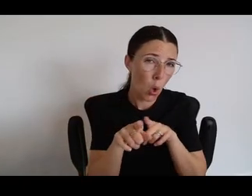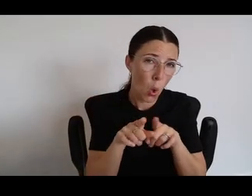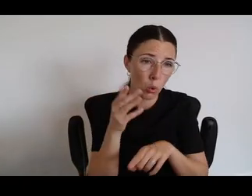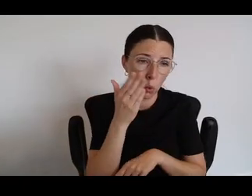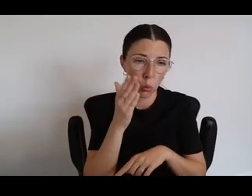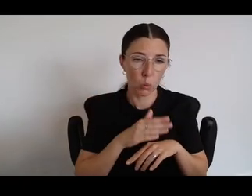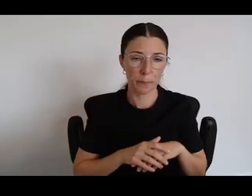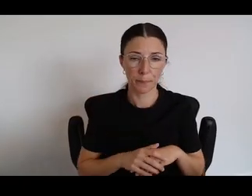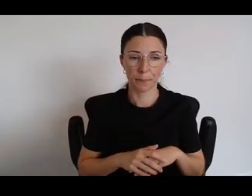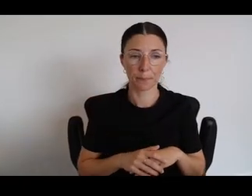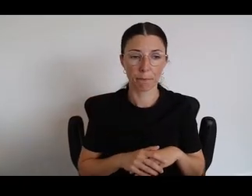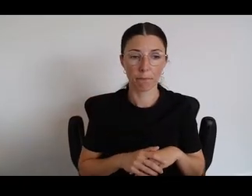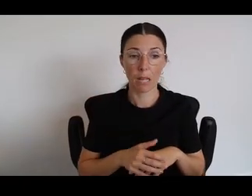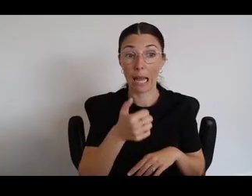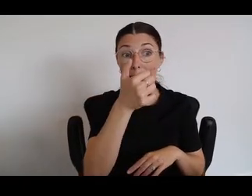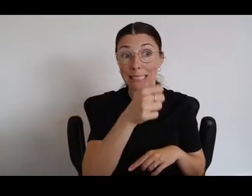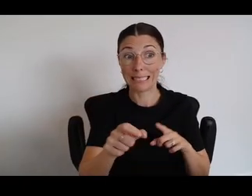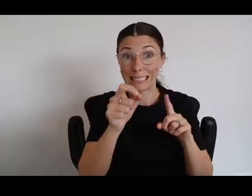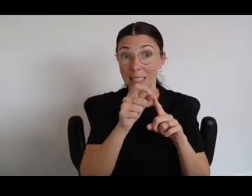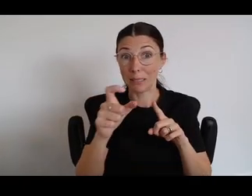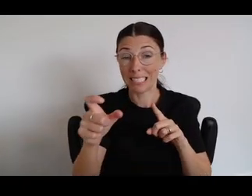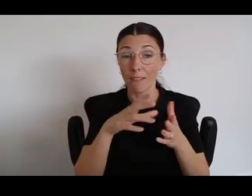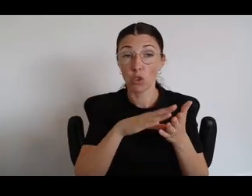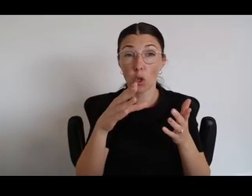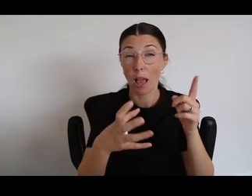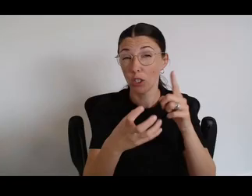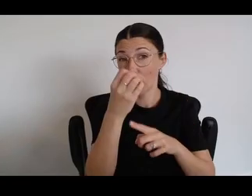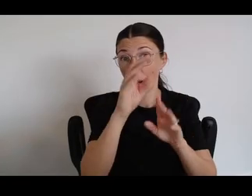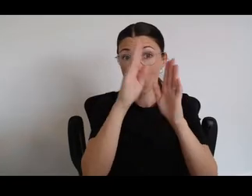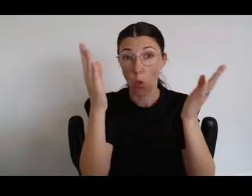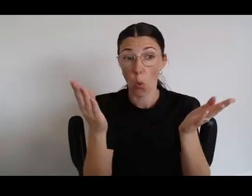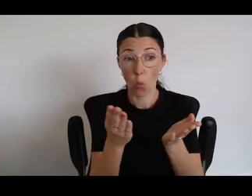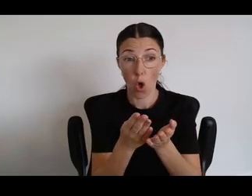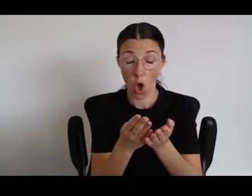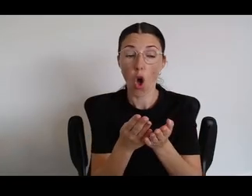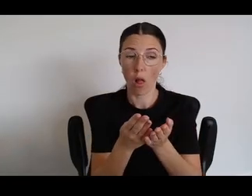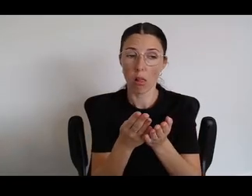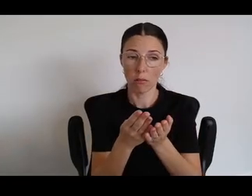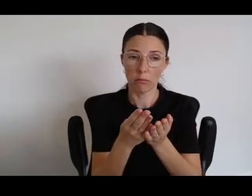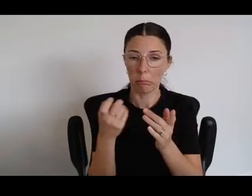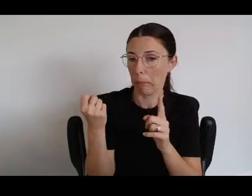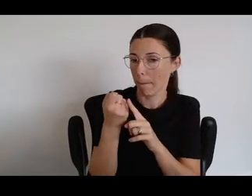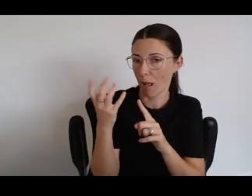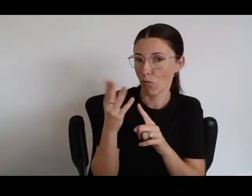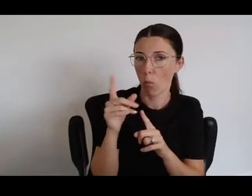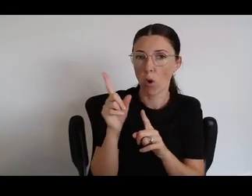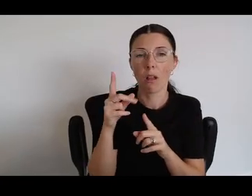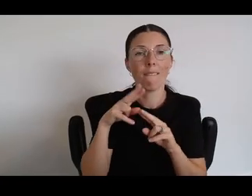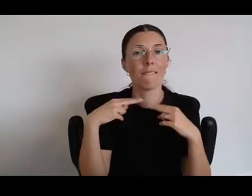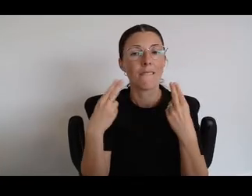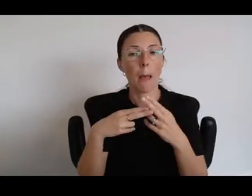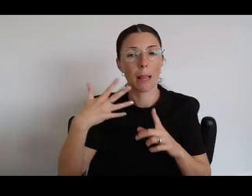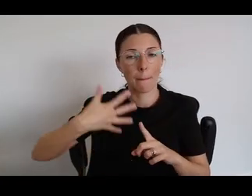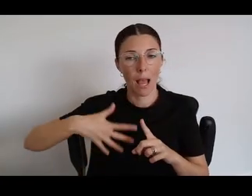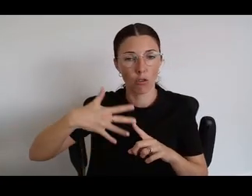60% of the students' achievement still around the world is explained by the family background. And then the peers and the community